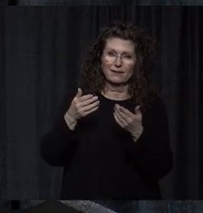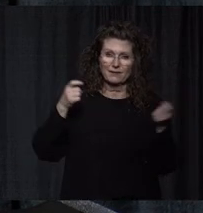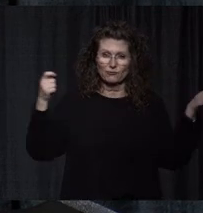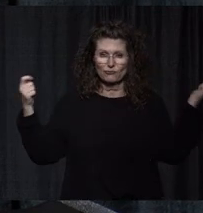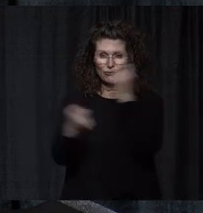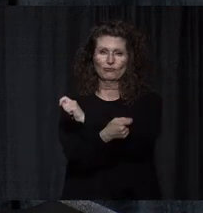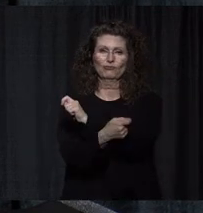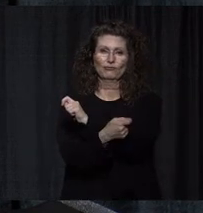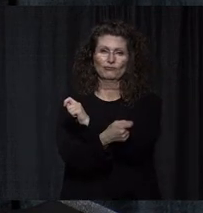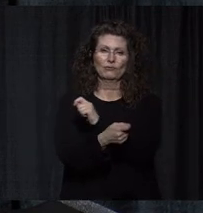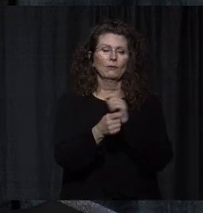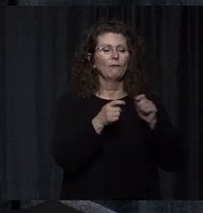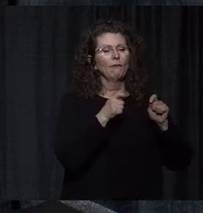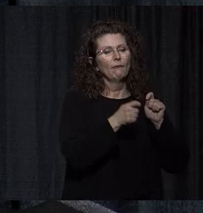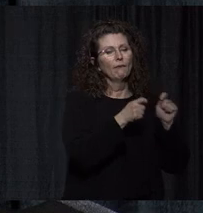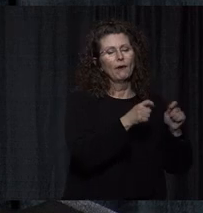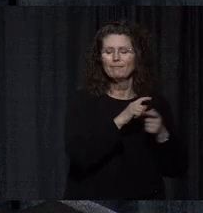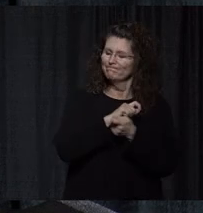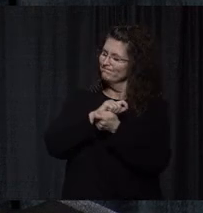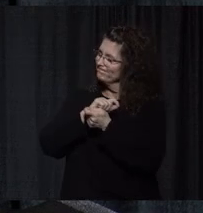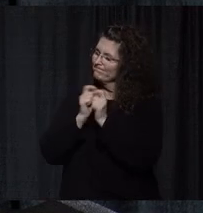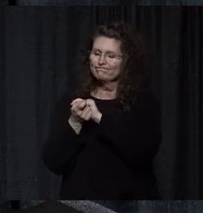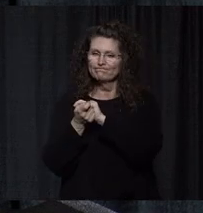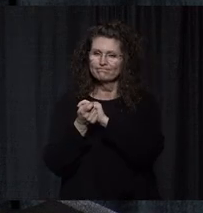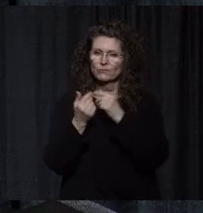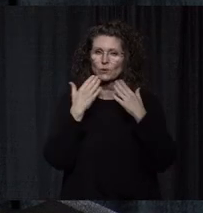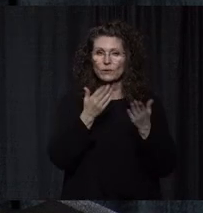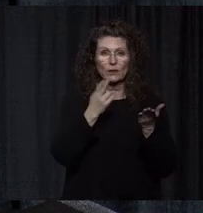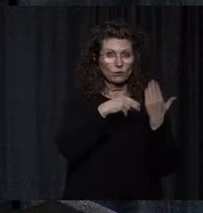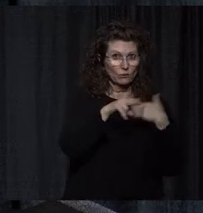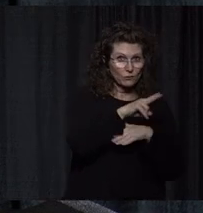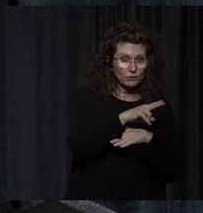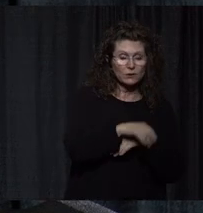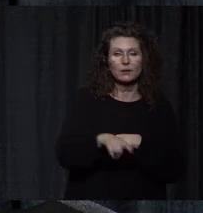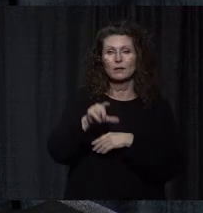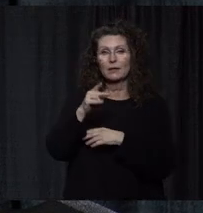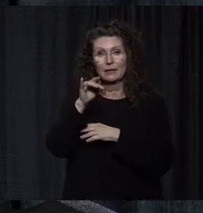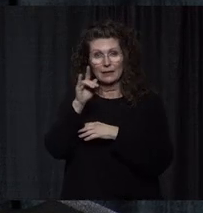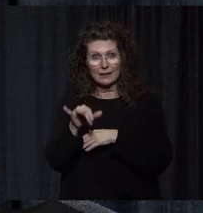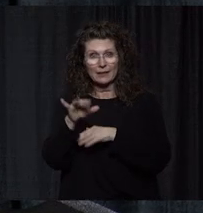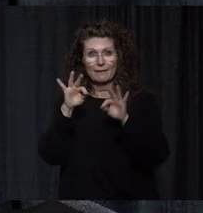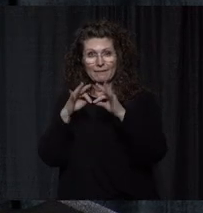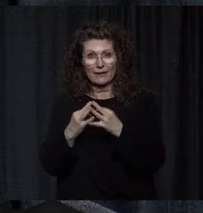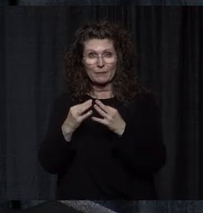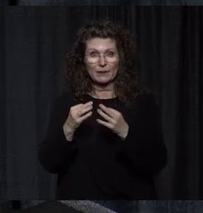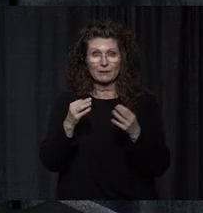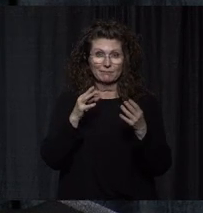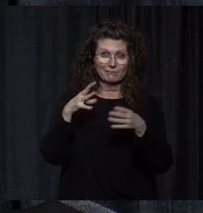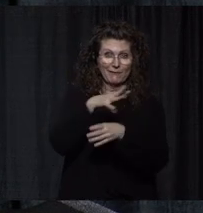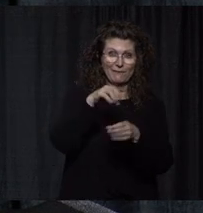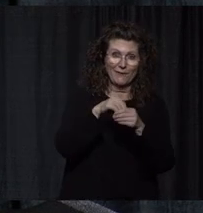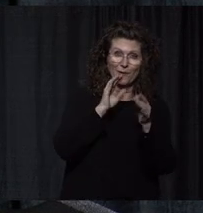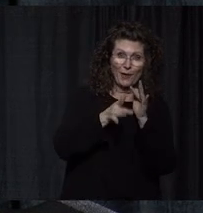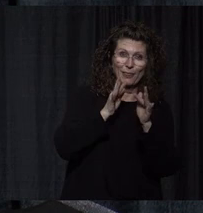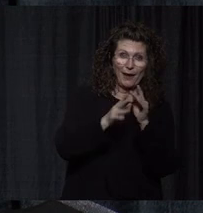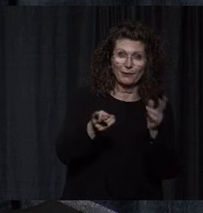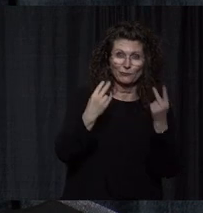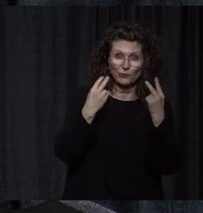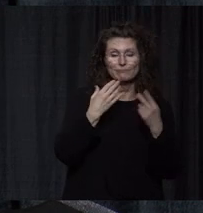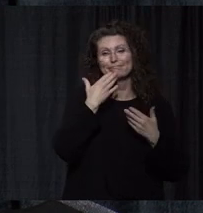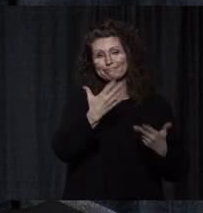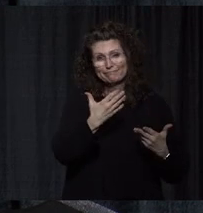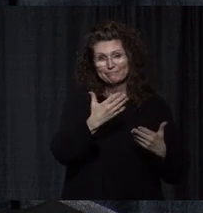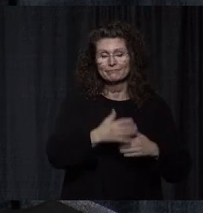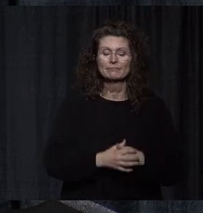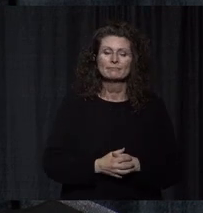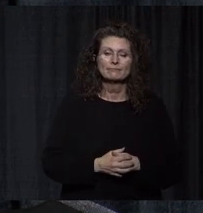I also want to thank the university and the Lundy family, who I understand are listening online. Thank you. To thank them